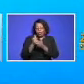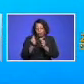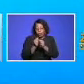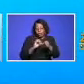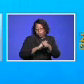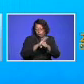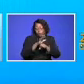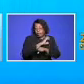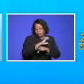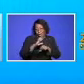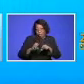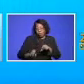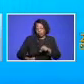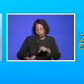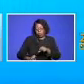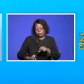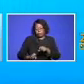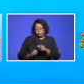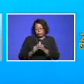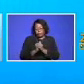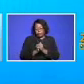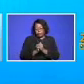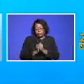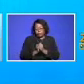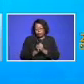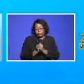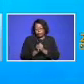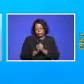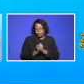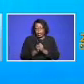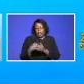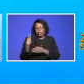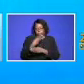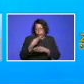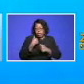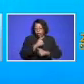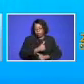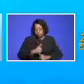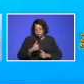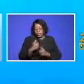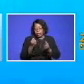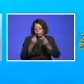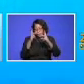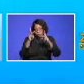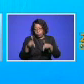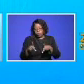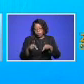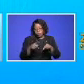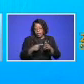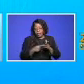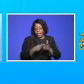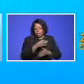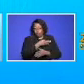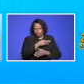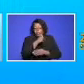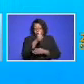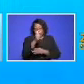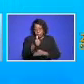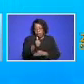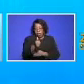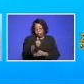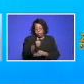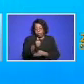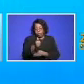ambassadors, but we have come to the point where we appreciate that the amount of persons who presented themselves certainly